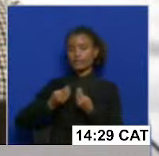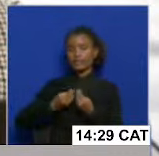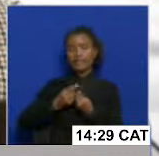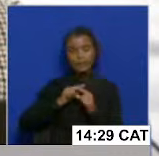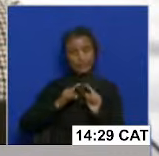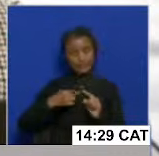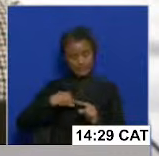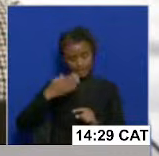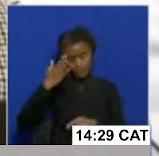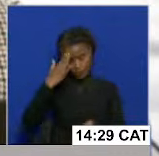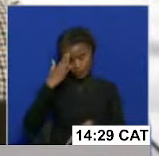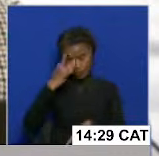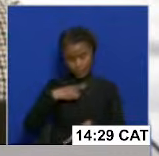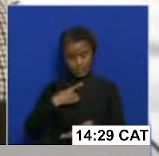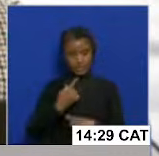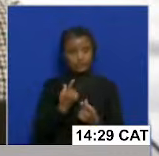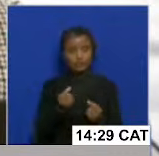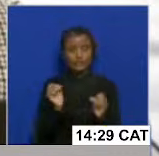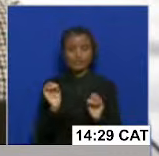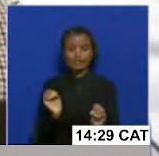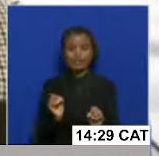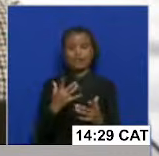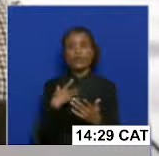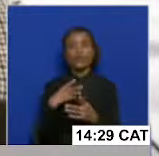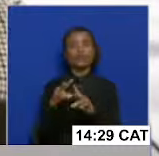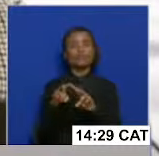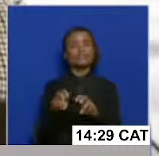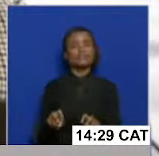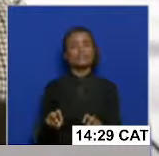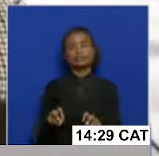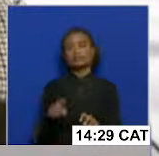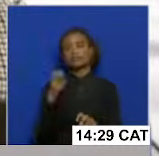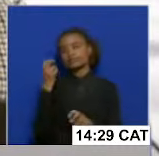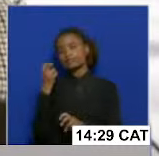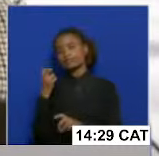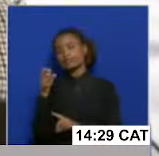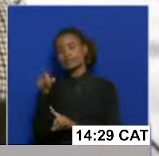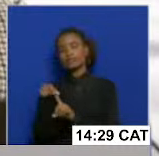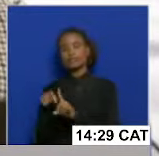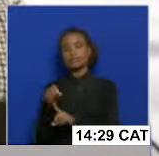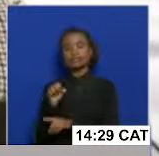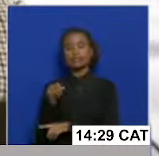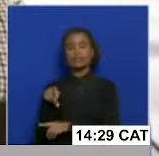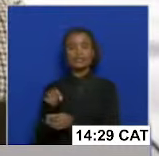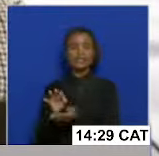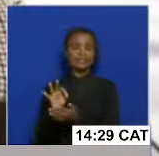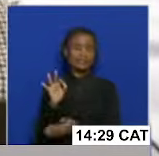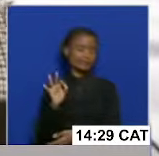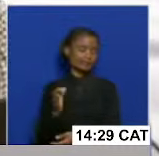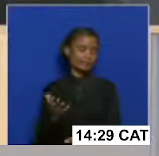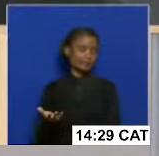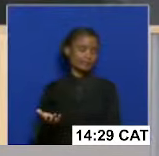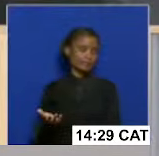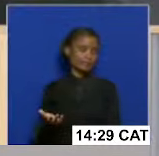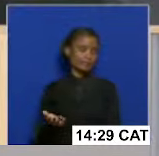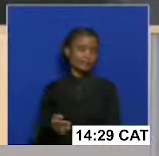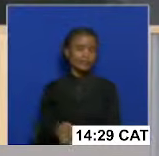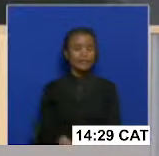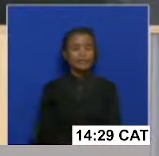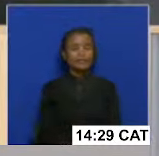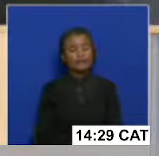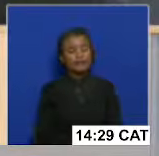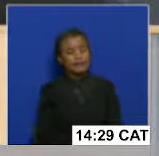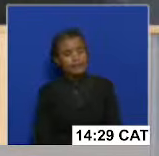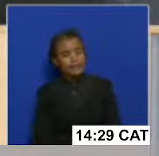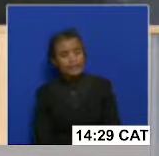any research of someone working at SAP 13 and all that. That's not entirely true. What